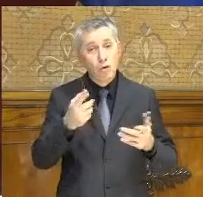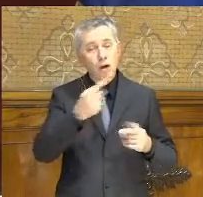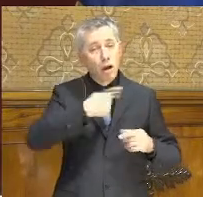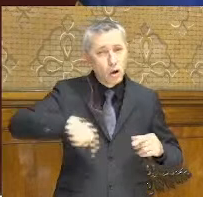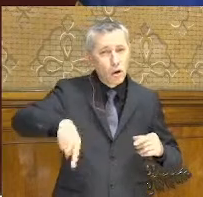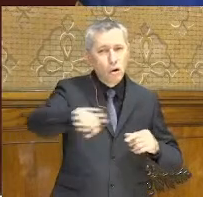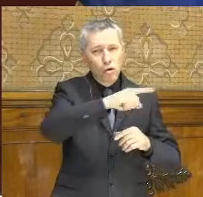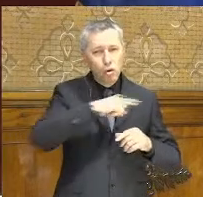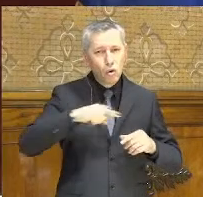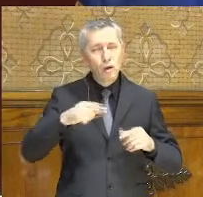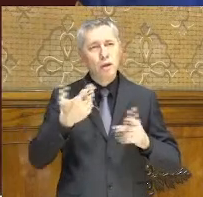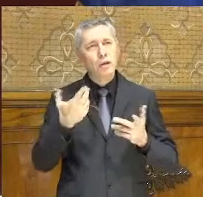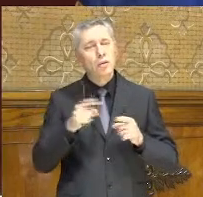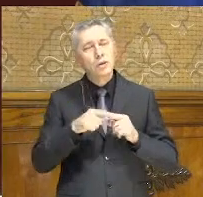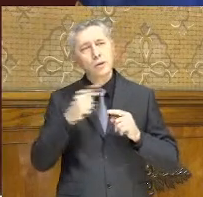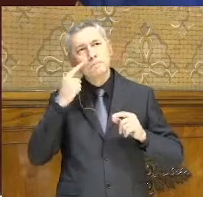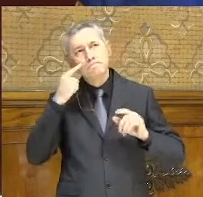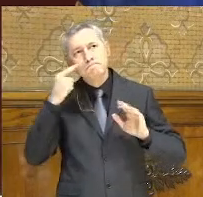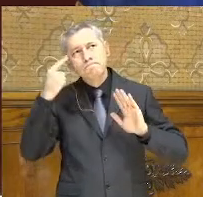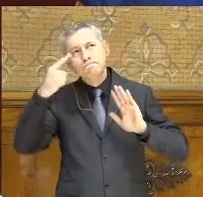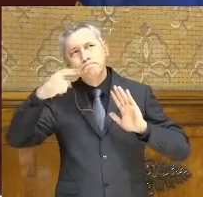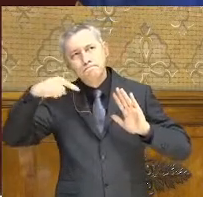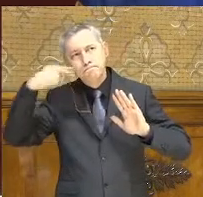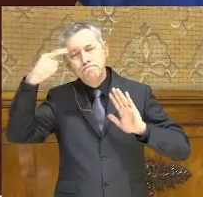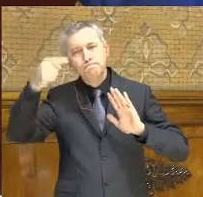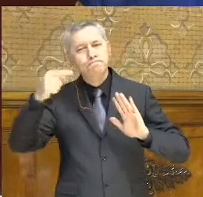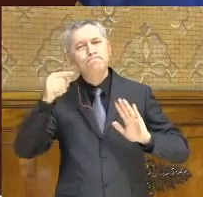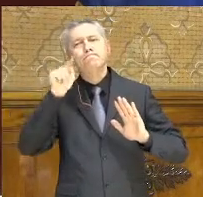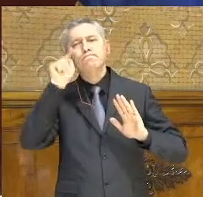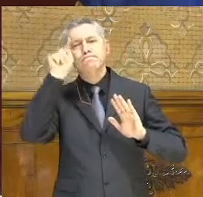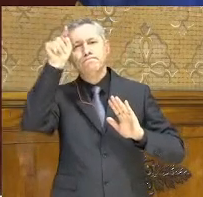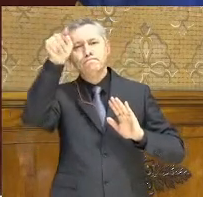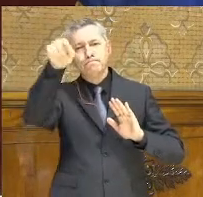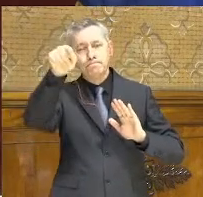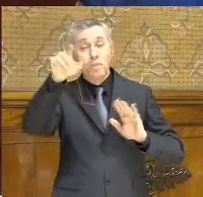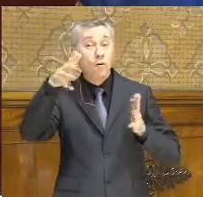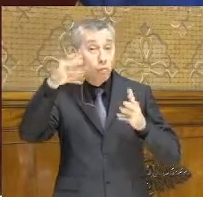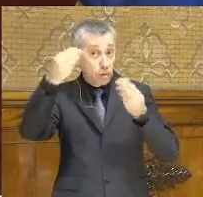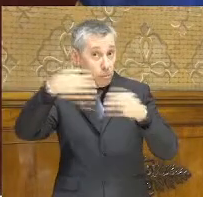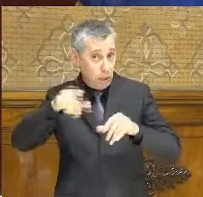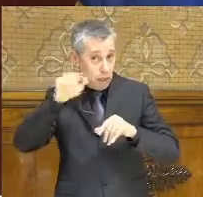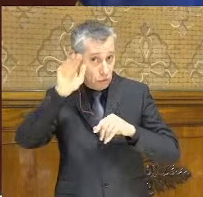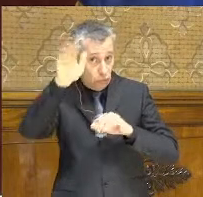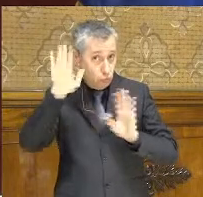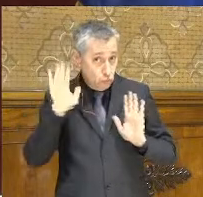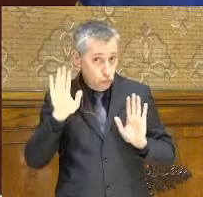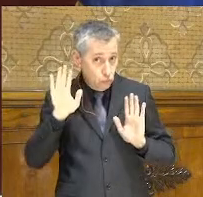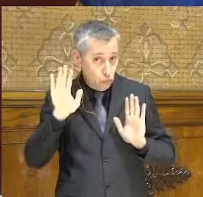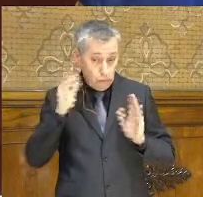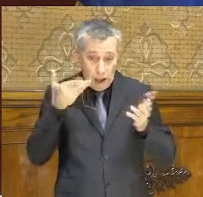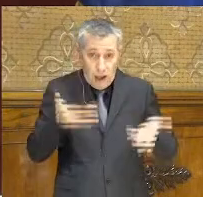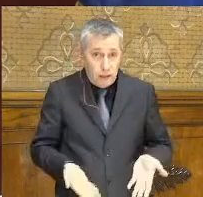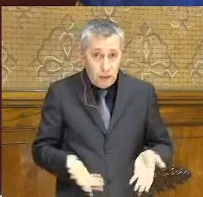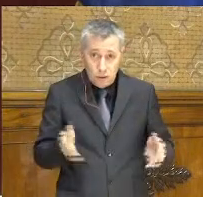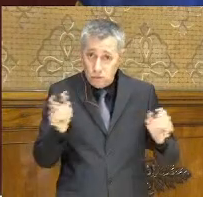in a place in which it may be lost, and yet we are in a place in which it is not yet lost.